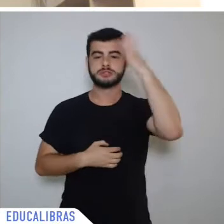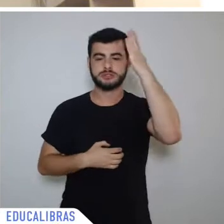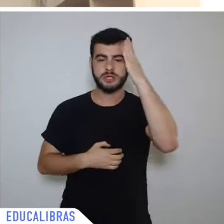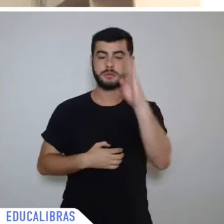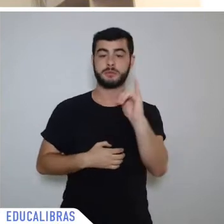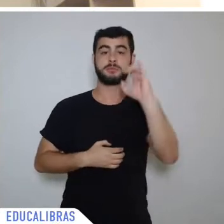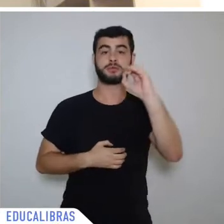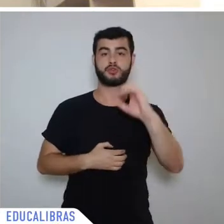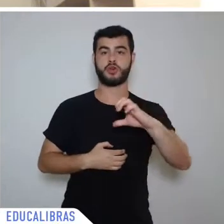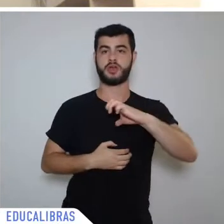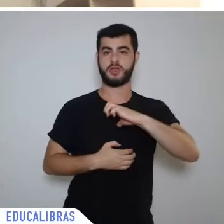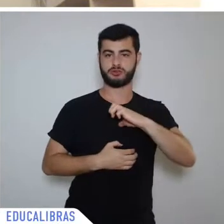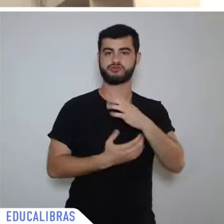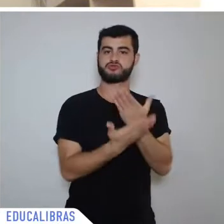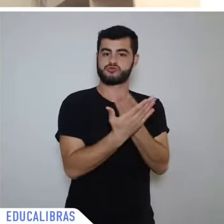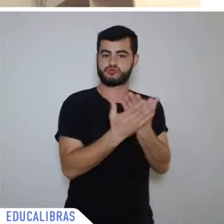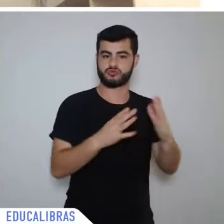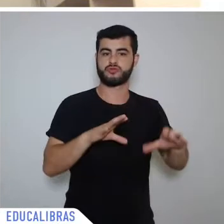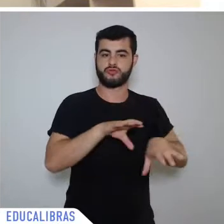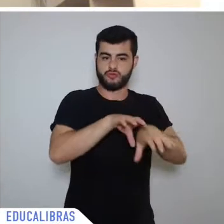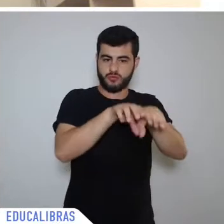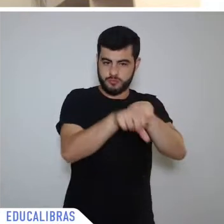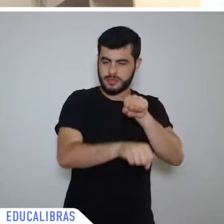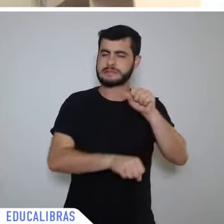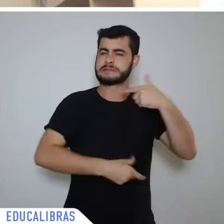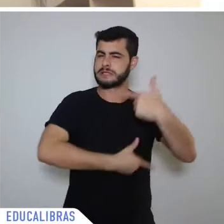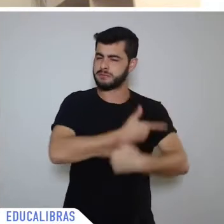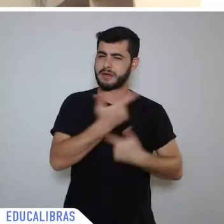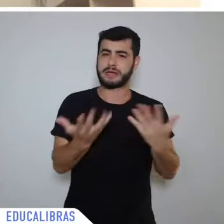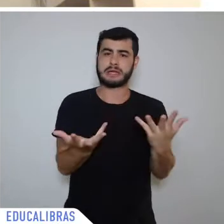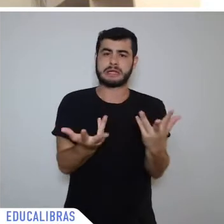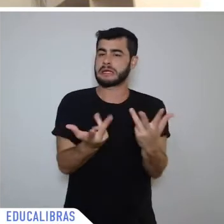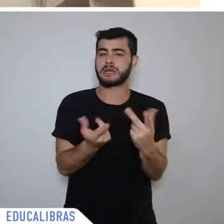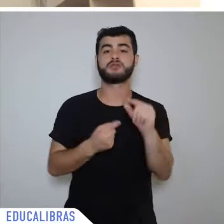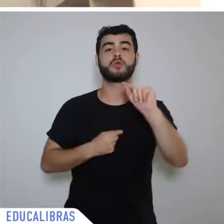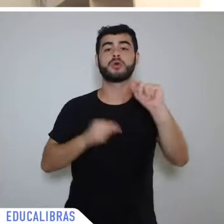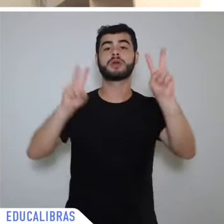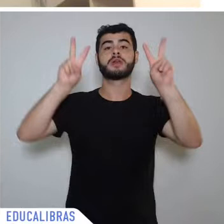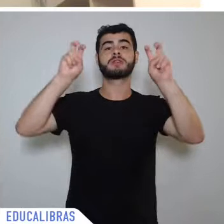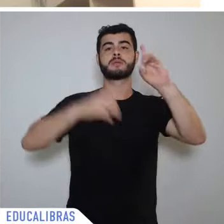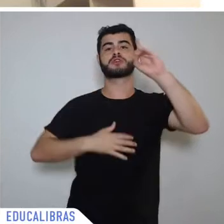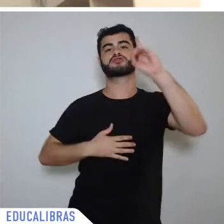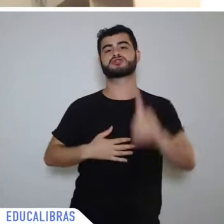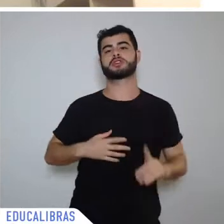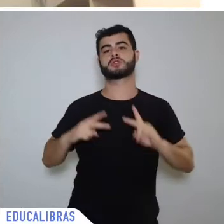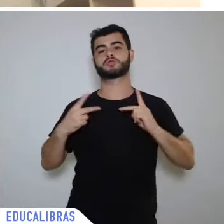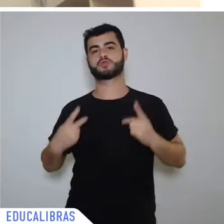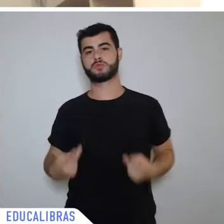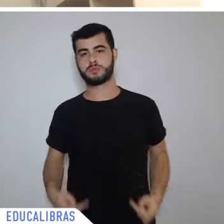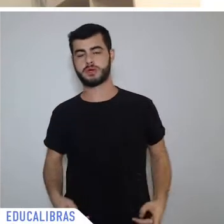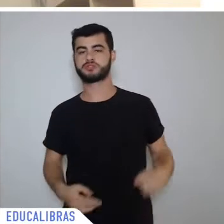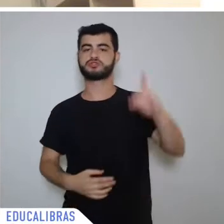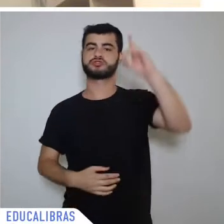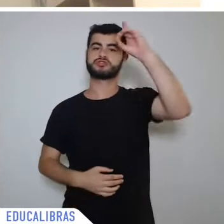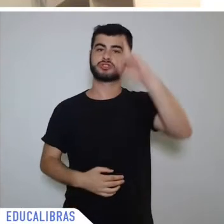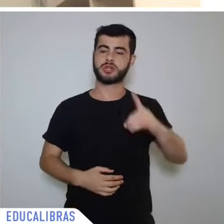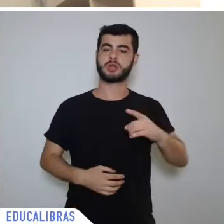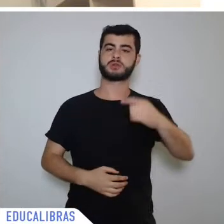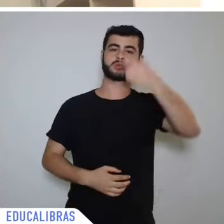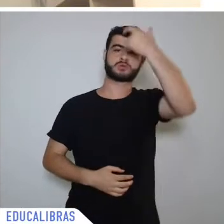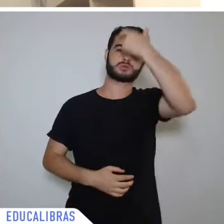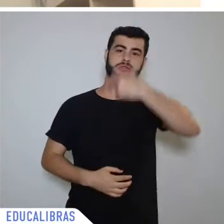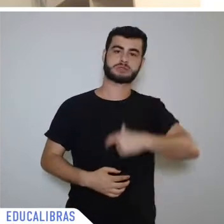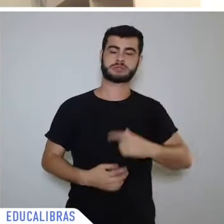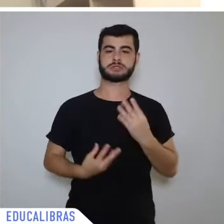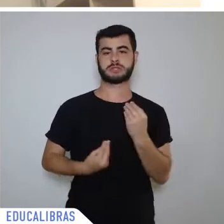from this research I bring you data from. Our third guest, Débora Diniz, is an anthropologist and law professor at Federal